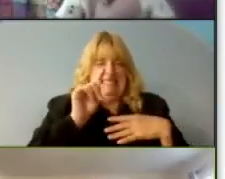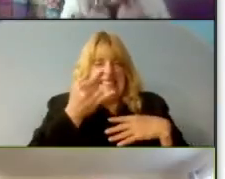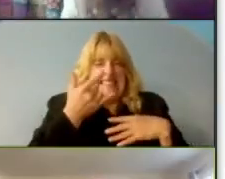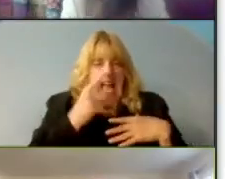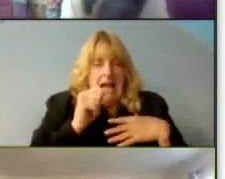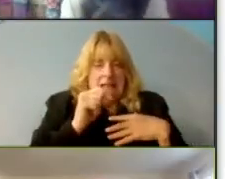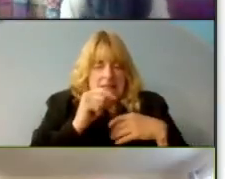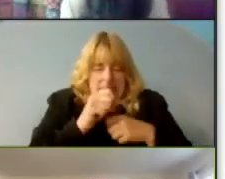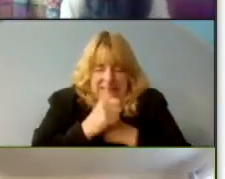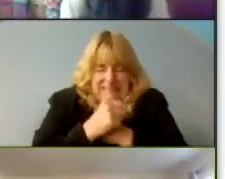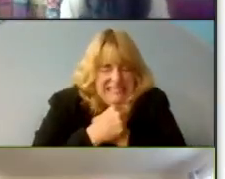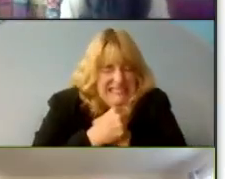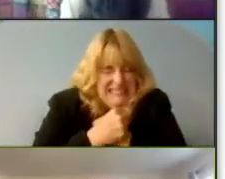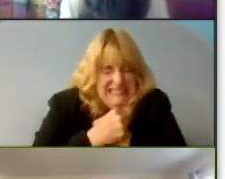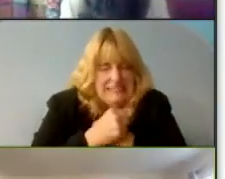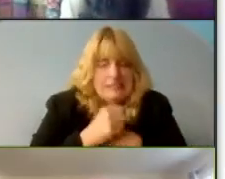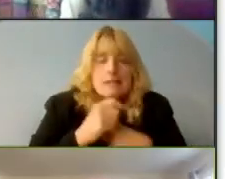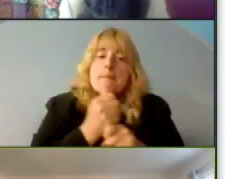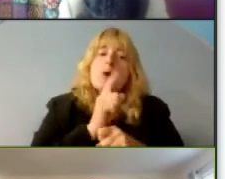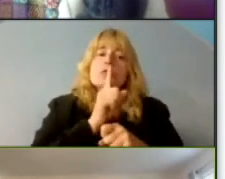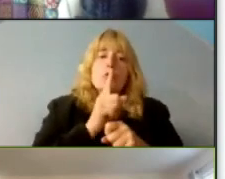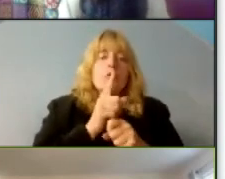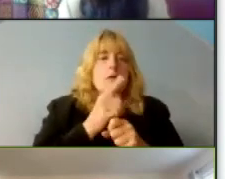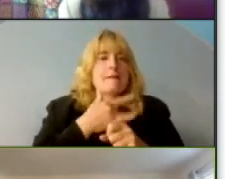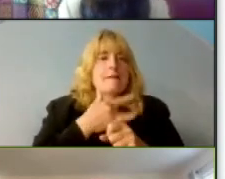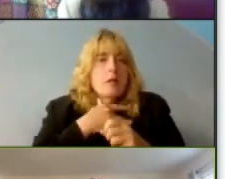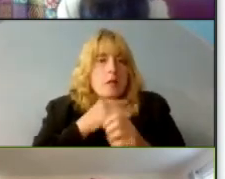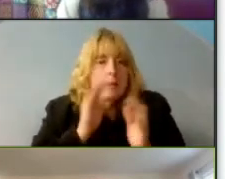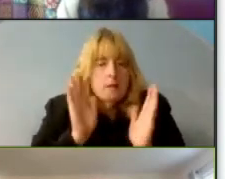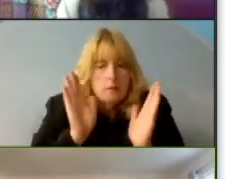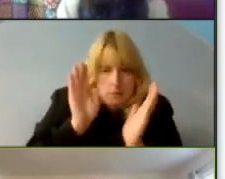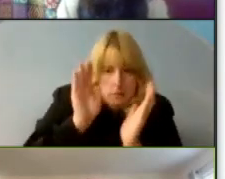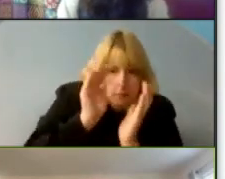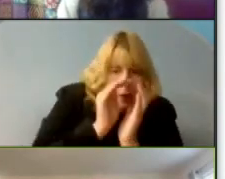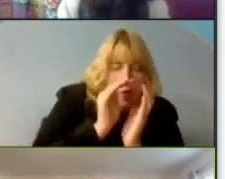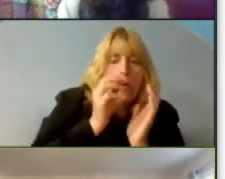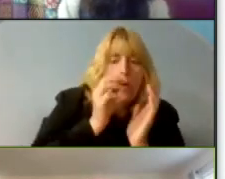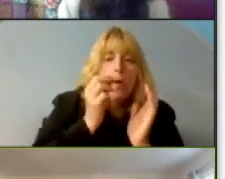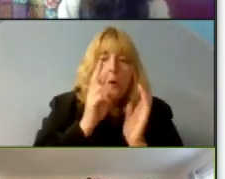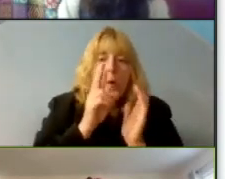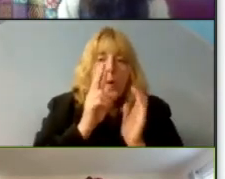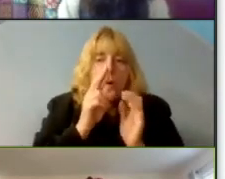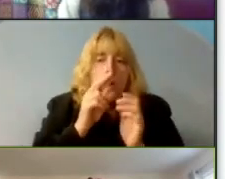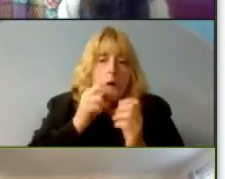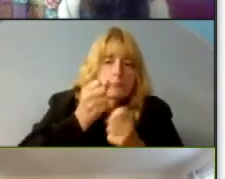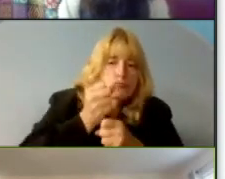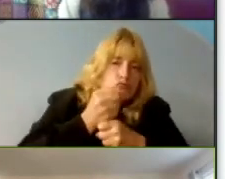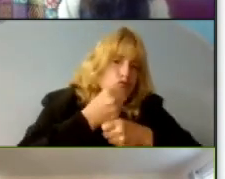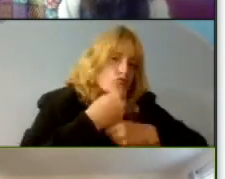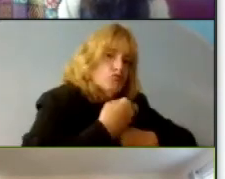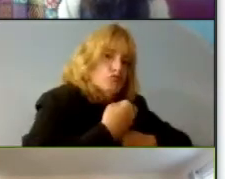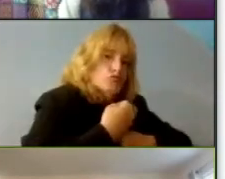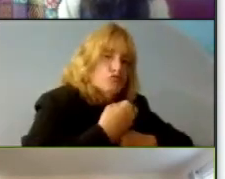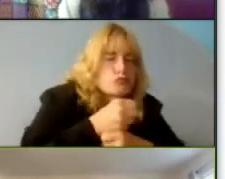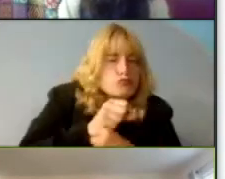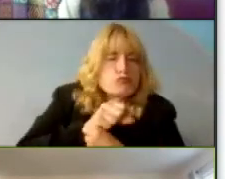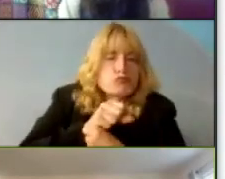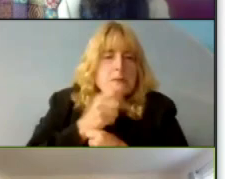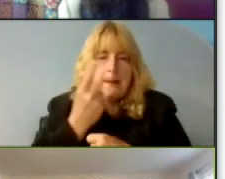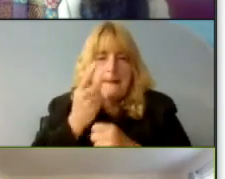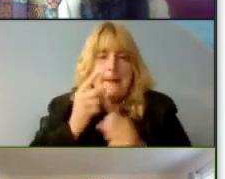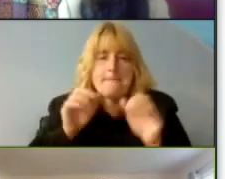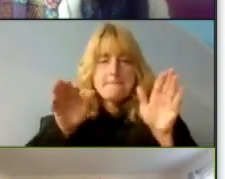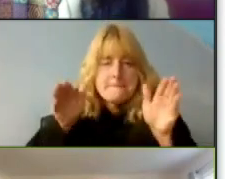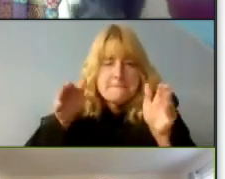Make sure that you are folded or twisted or bent in some way, right? And anybody who's on the line who's willing to